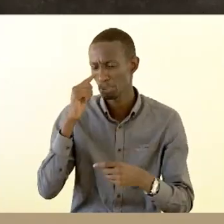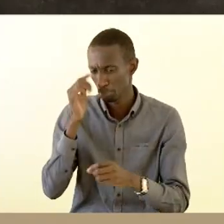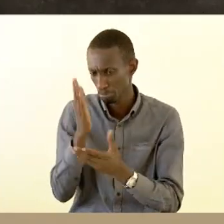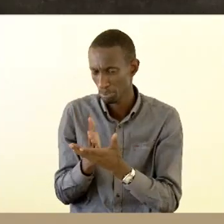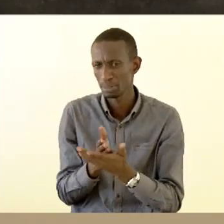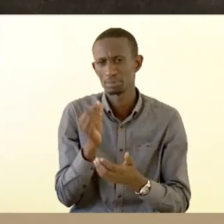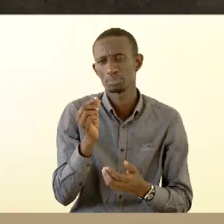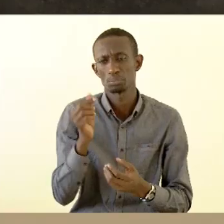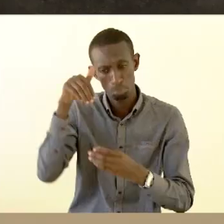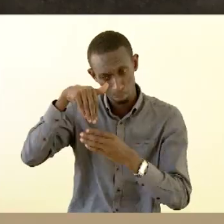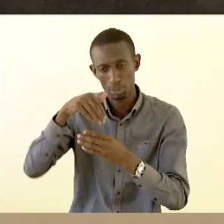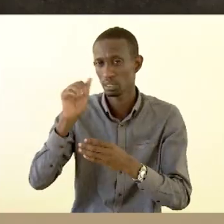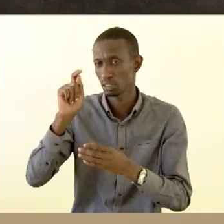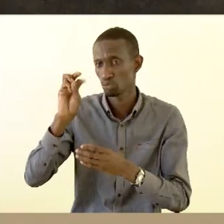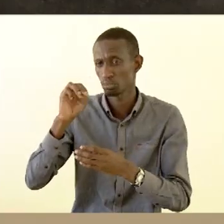them?